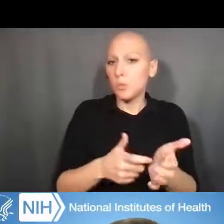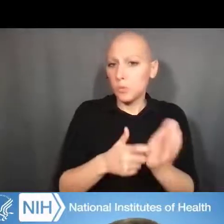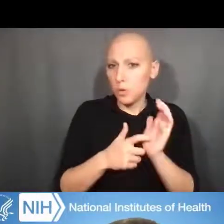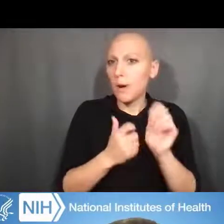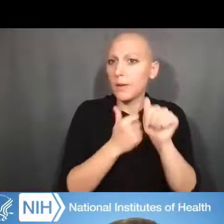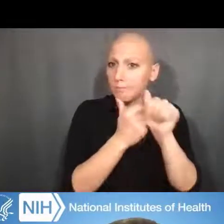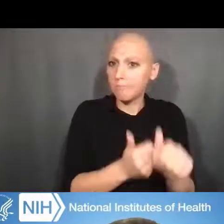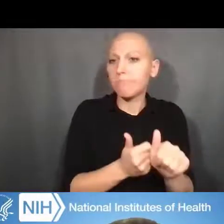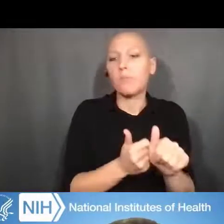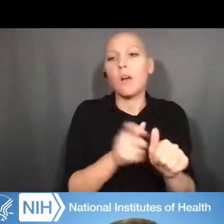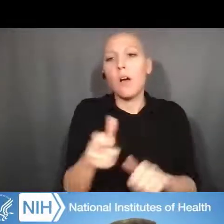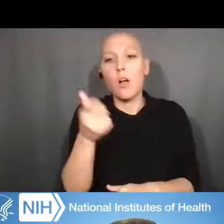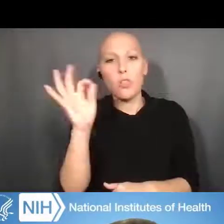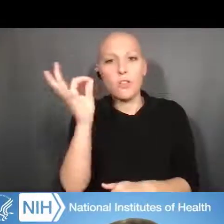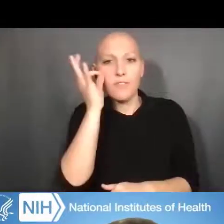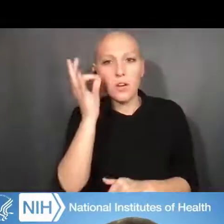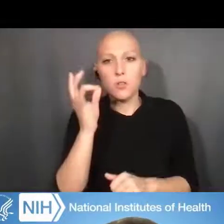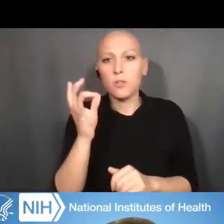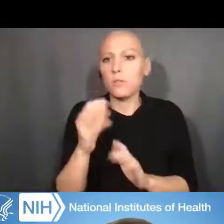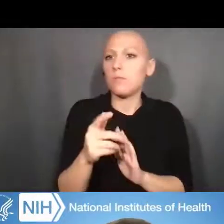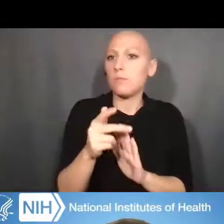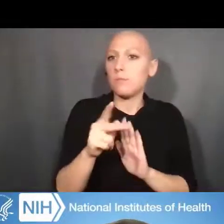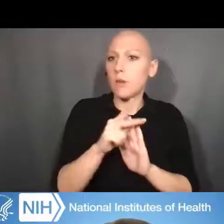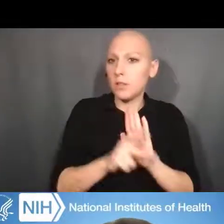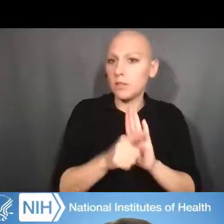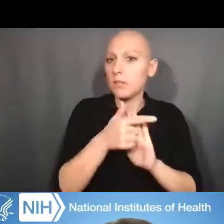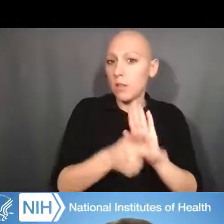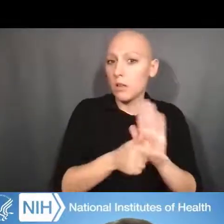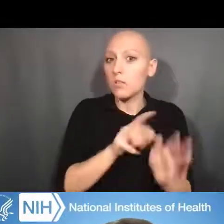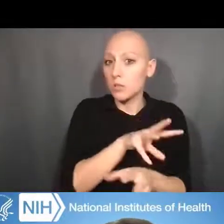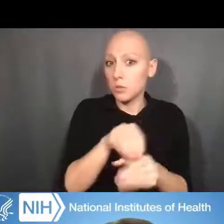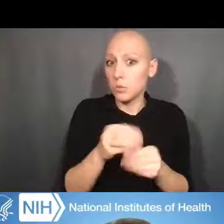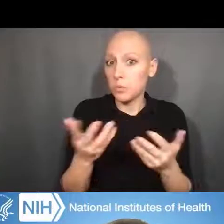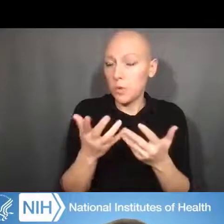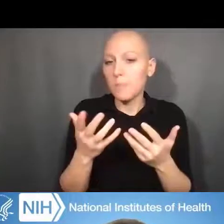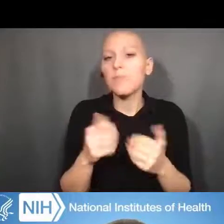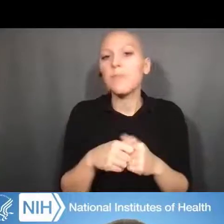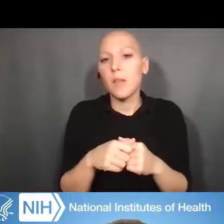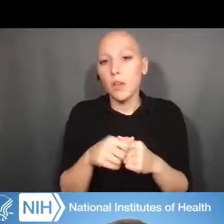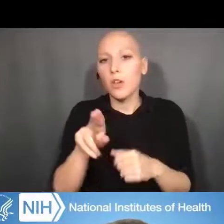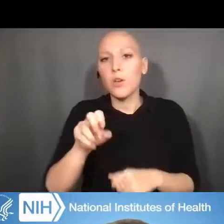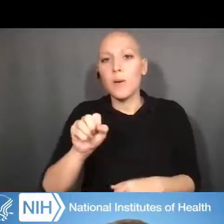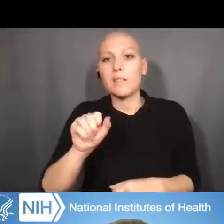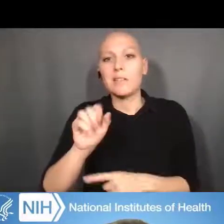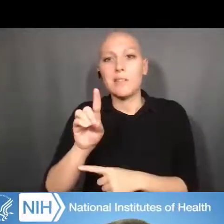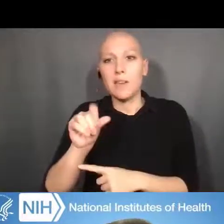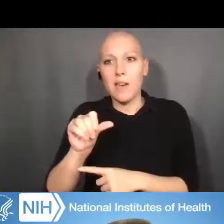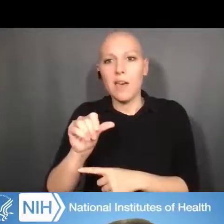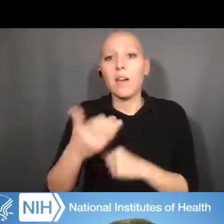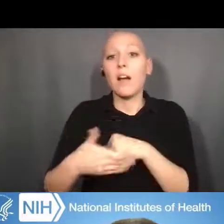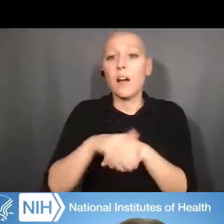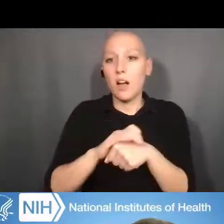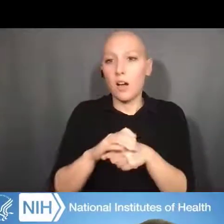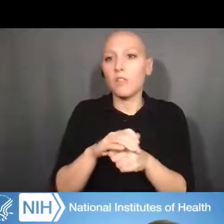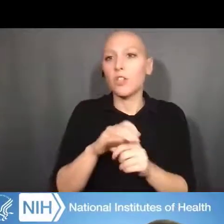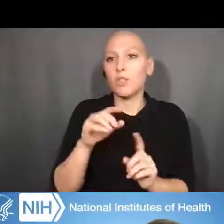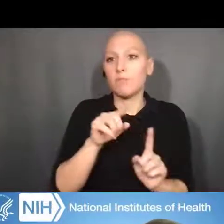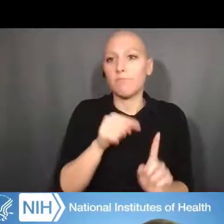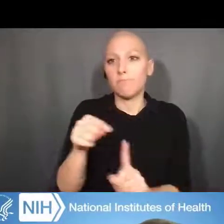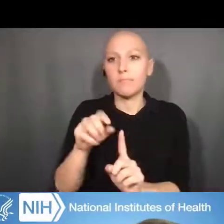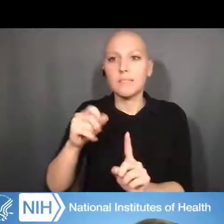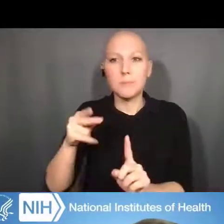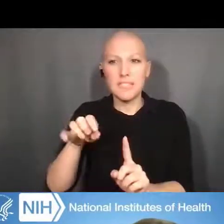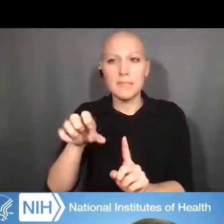the Animal Welfare Act for USDA covered species where applicable. So my office, the Office